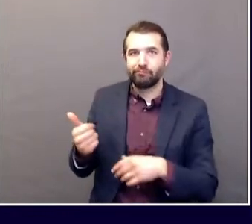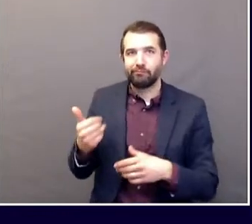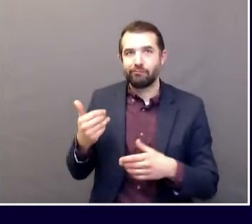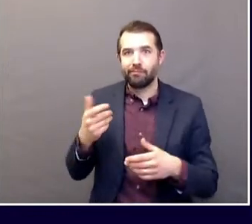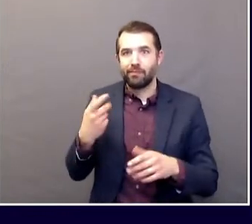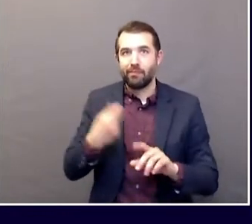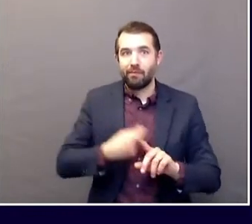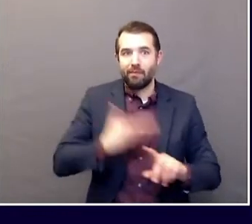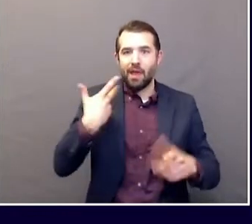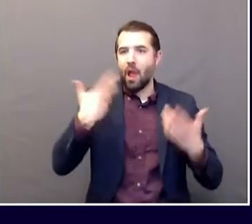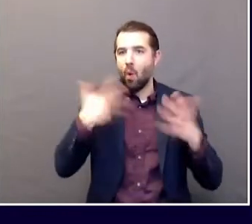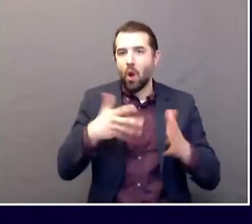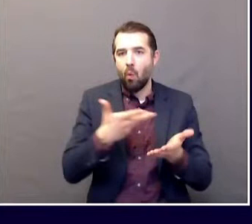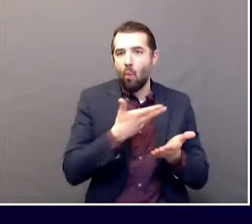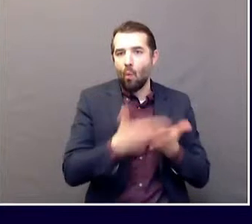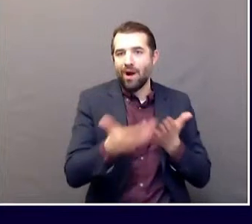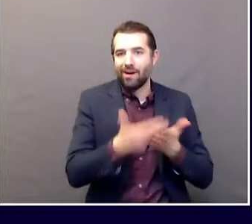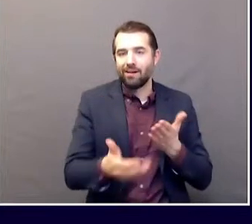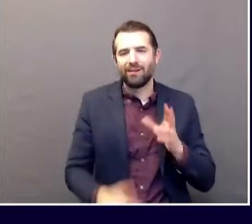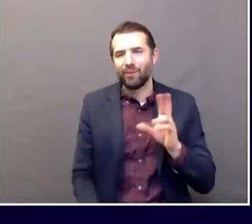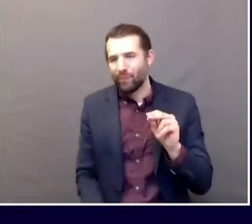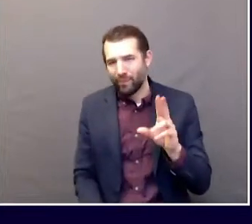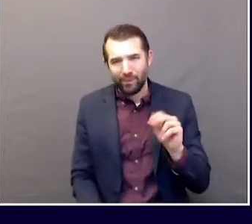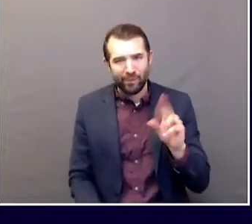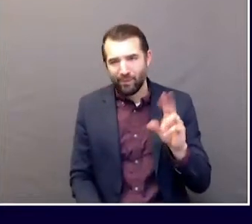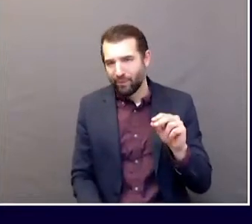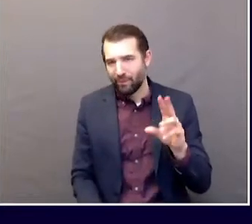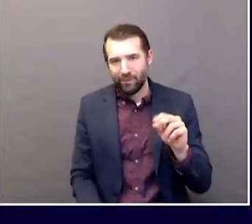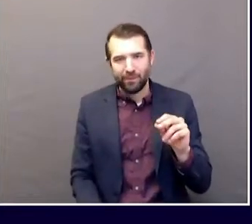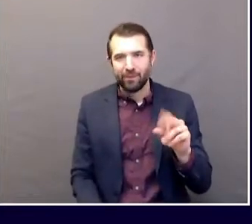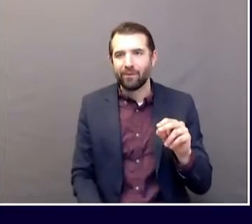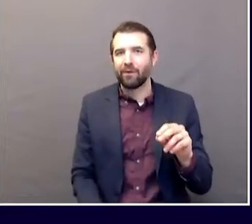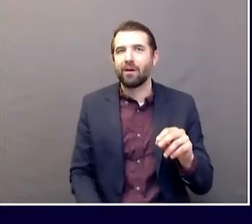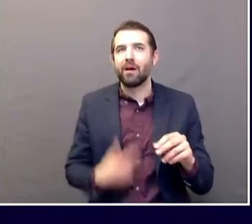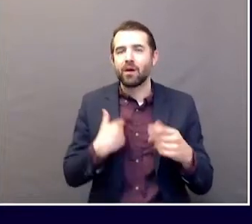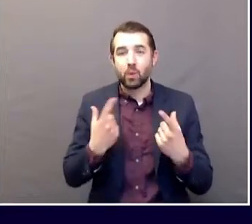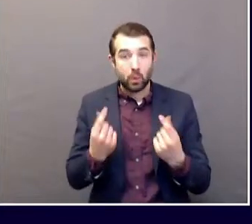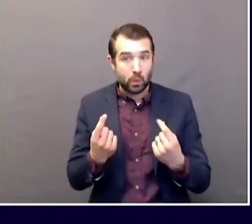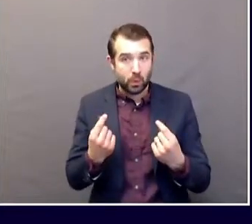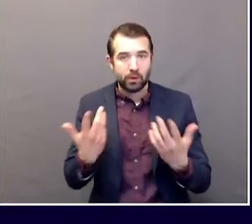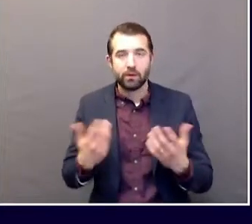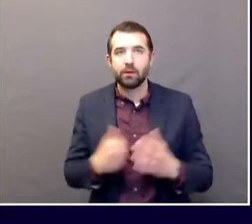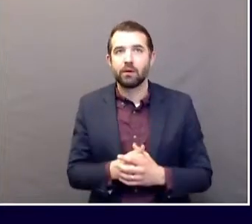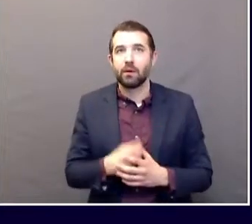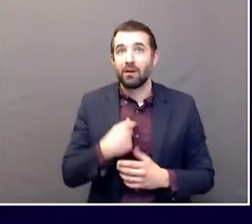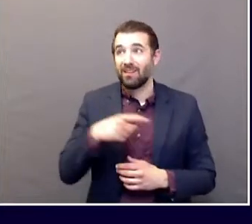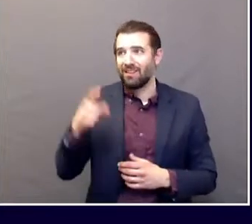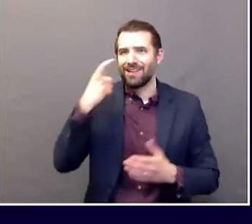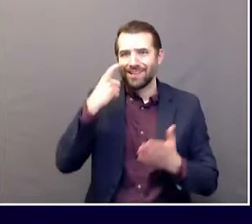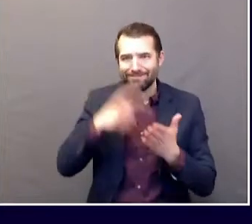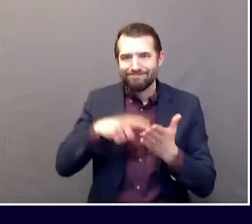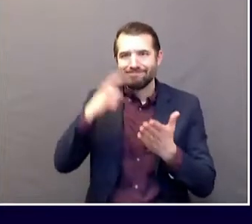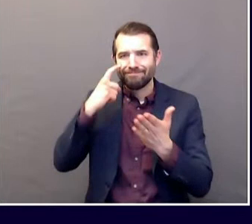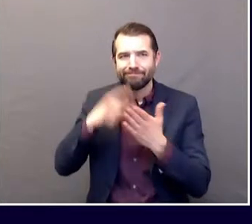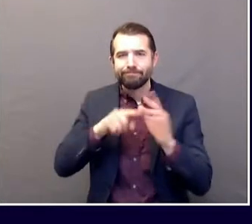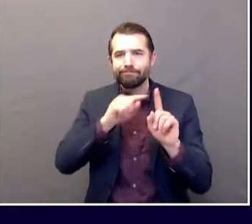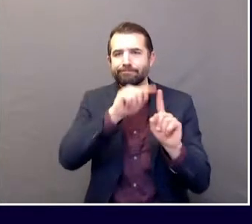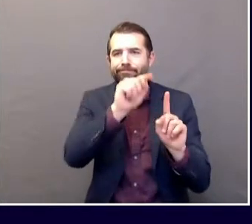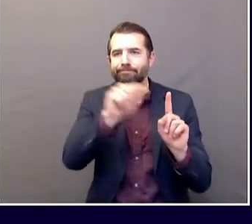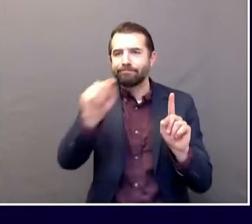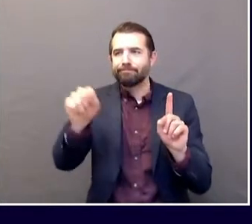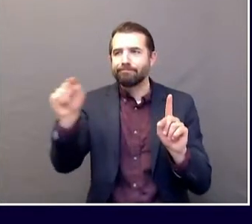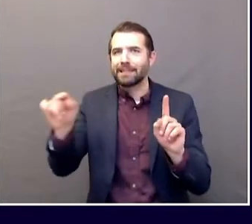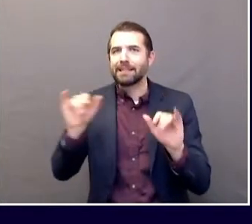would otherwise be potentially going to waste, what we've seen consistently is that locations and sites